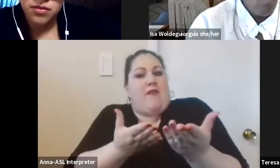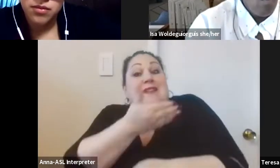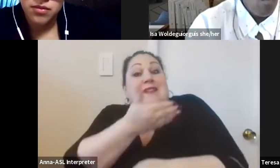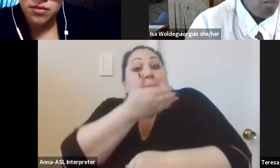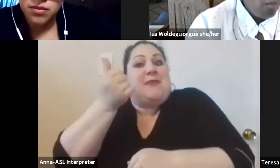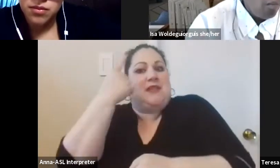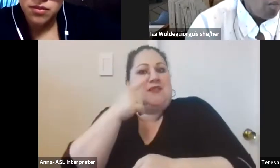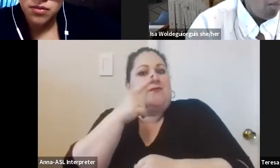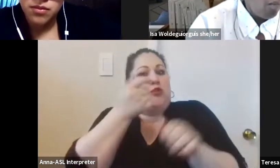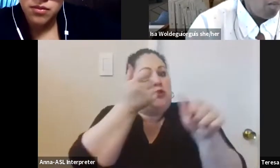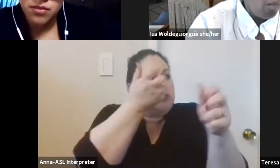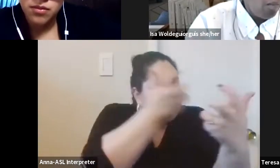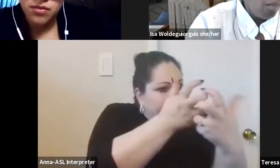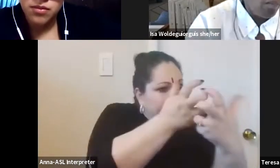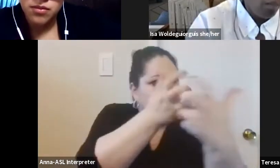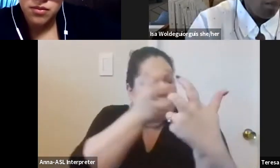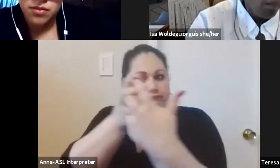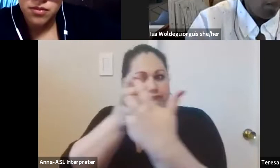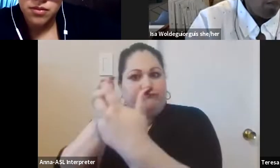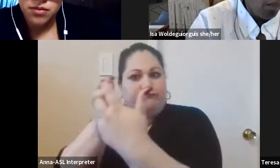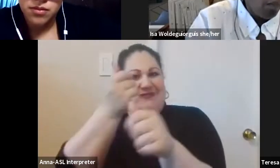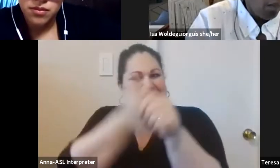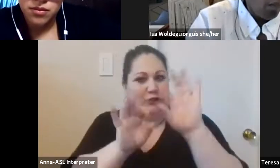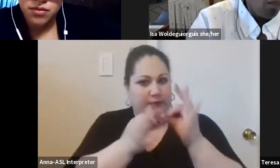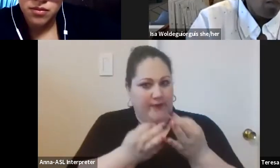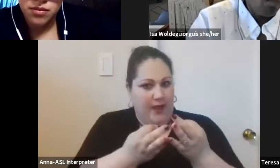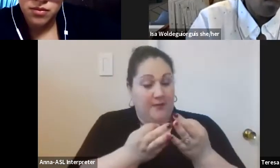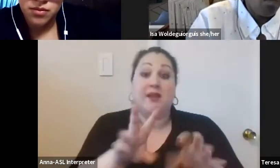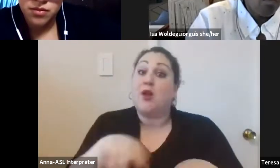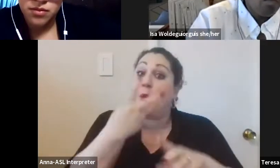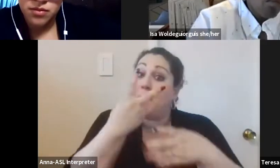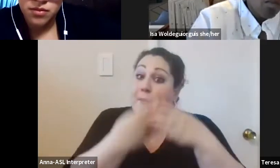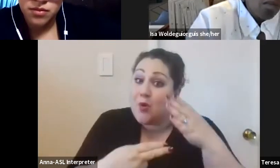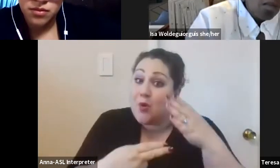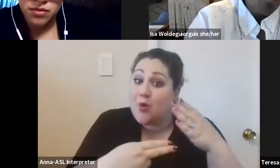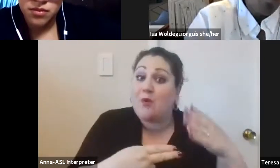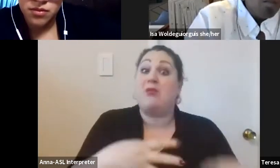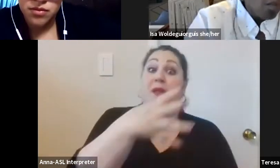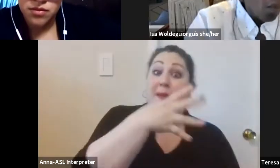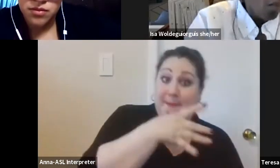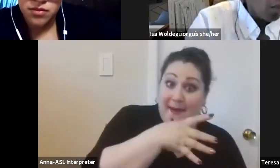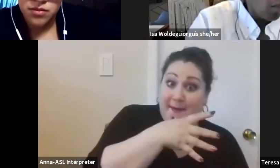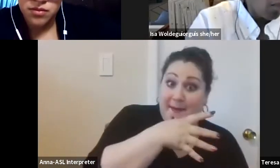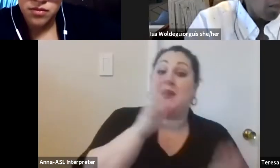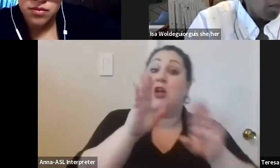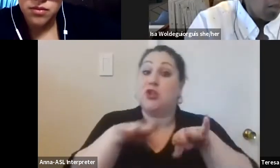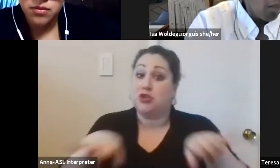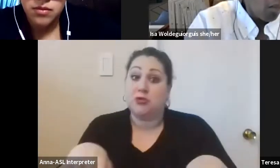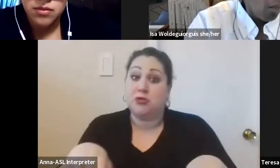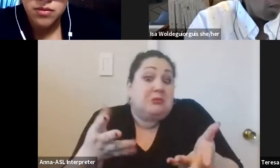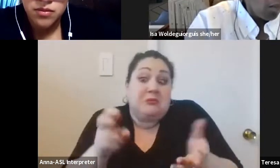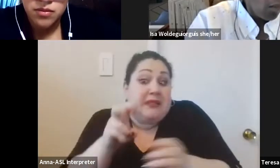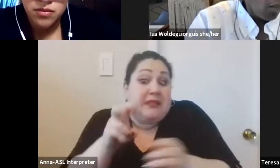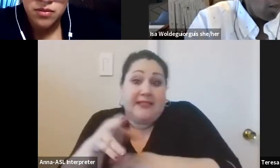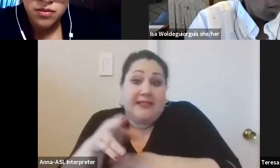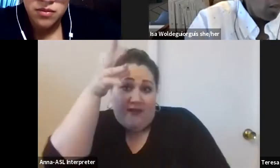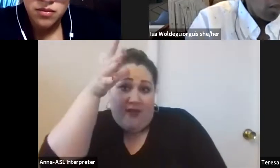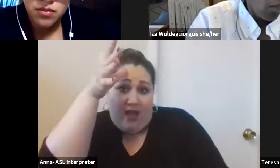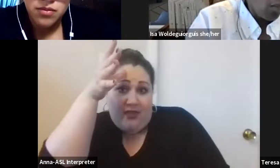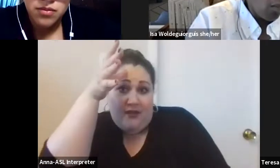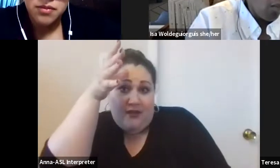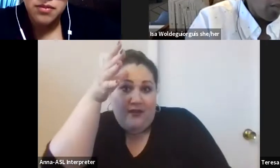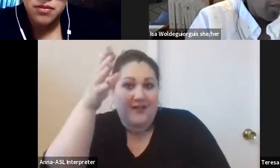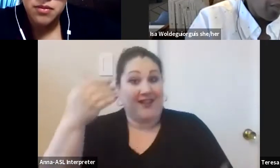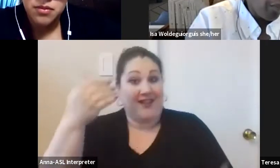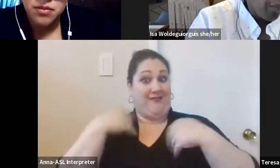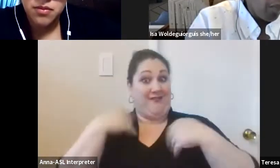family, both the mom, the children, and probably even the father. like a Absolutely. family. They have no time to map that